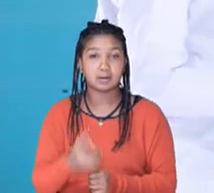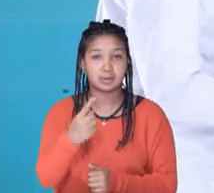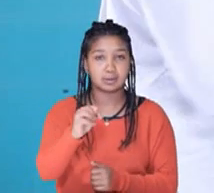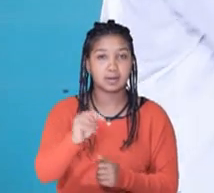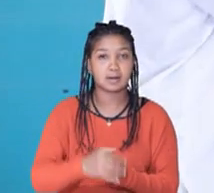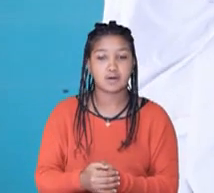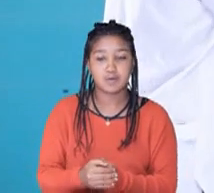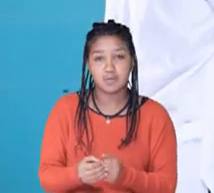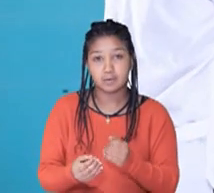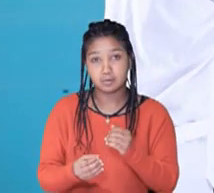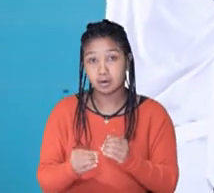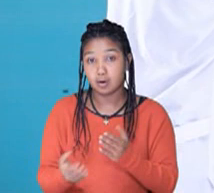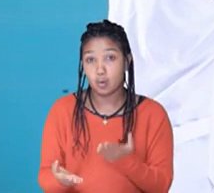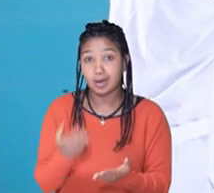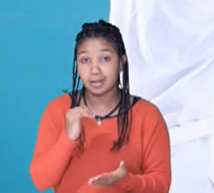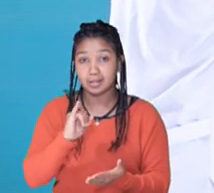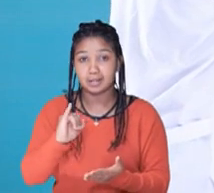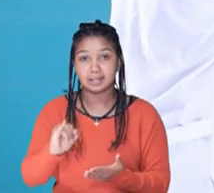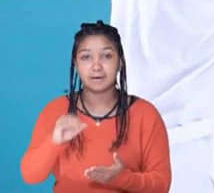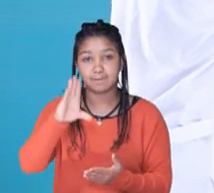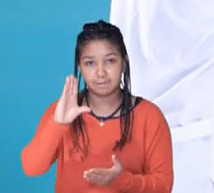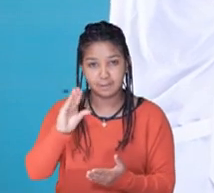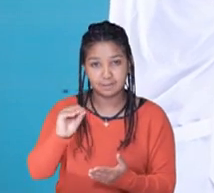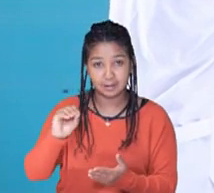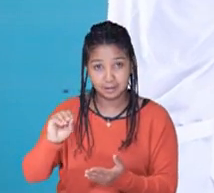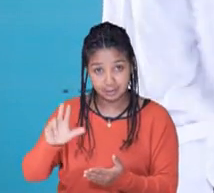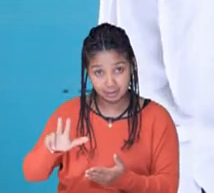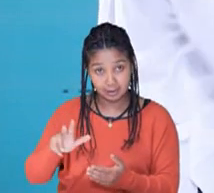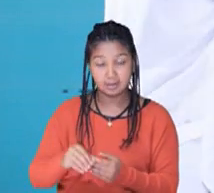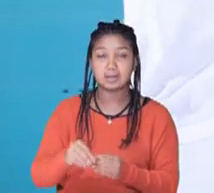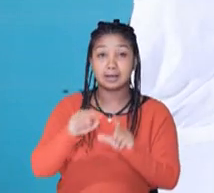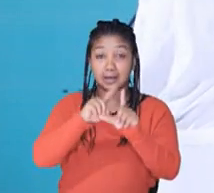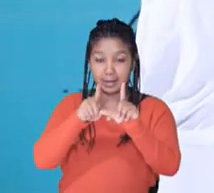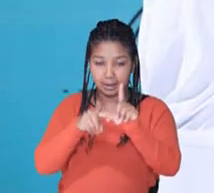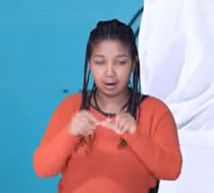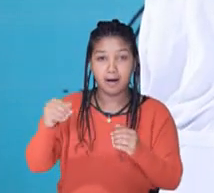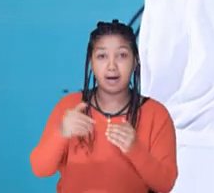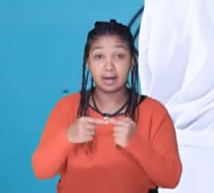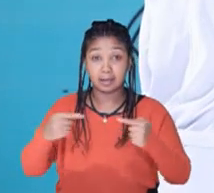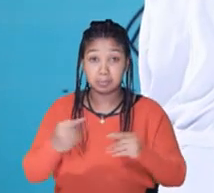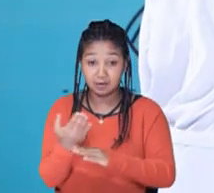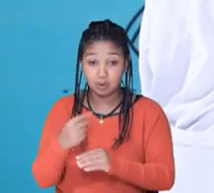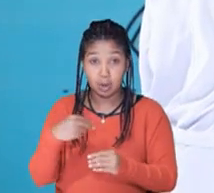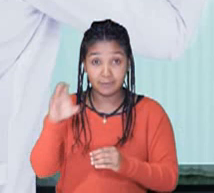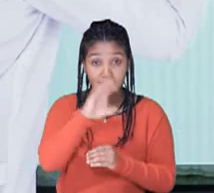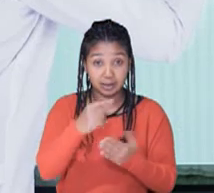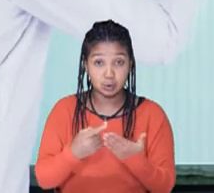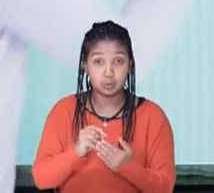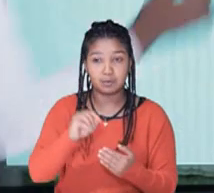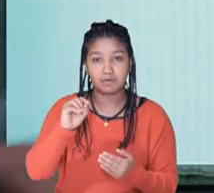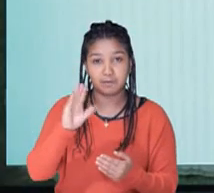the force or the weight is 53 degree. Again, previously you have also found this to